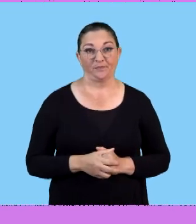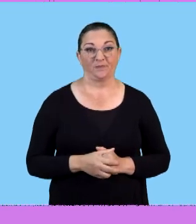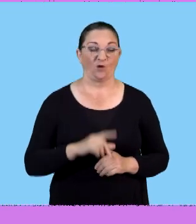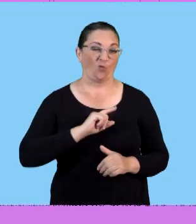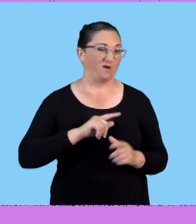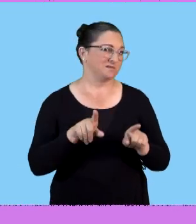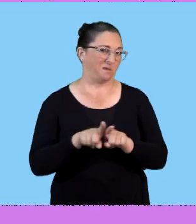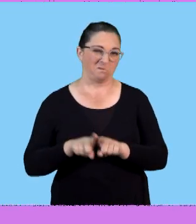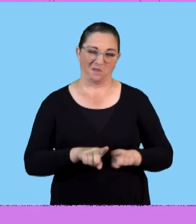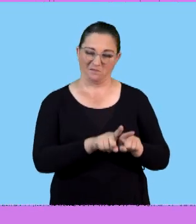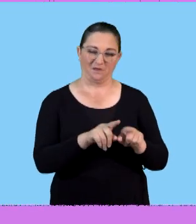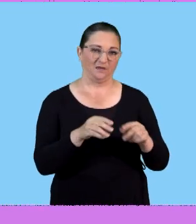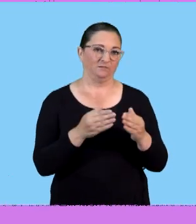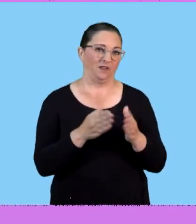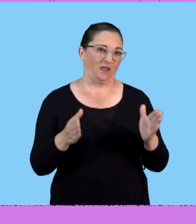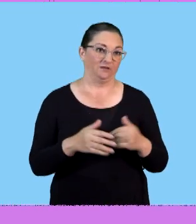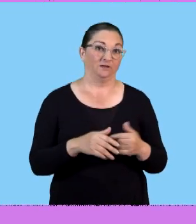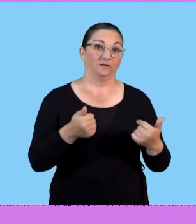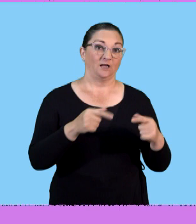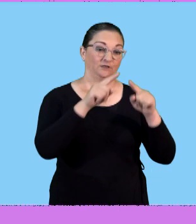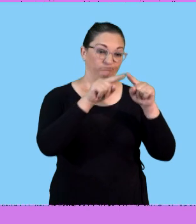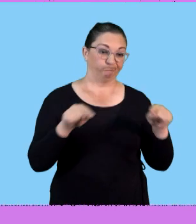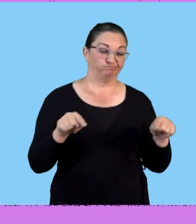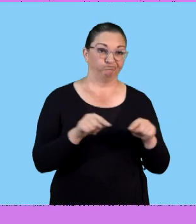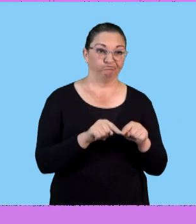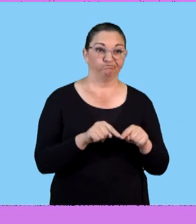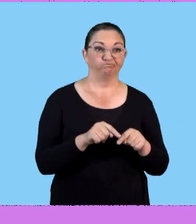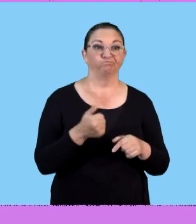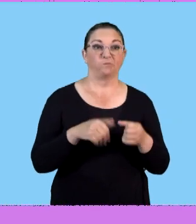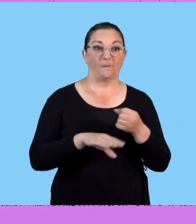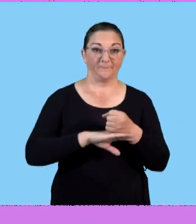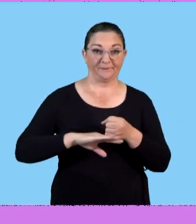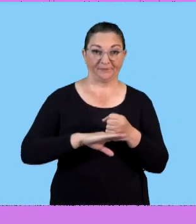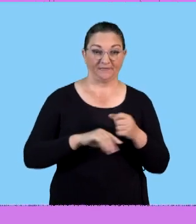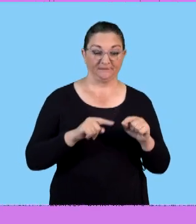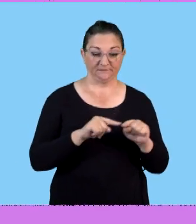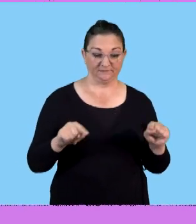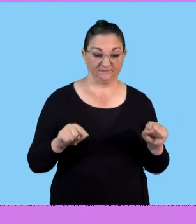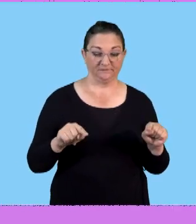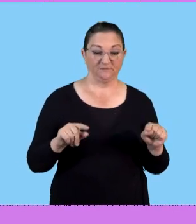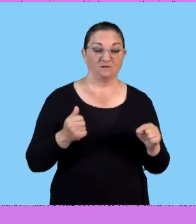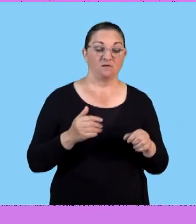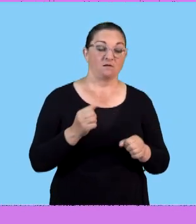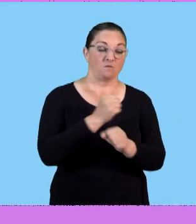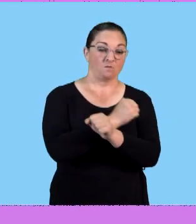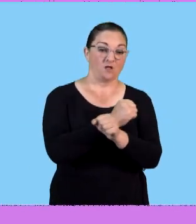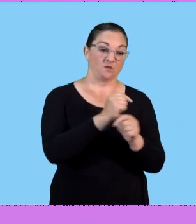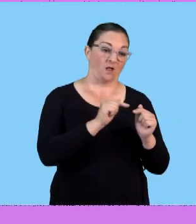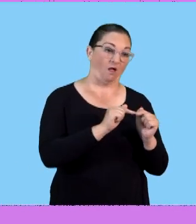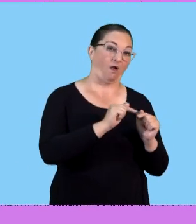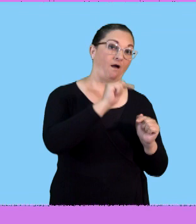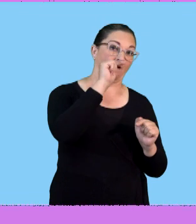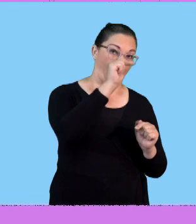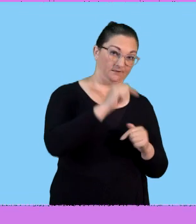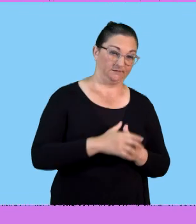three dimension, because it's all the same. Then a triangular prism, we use the area of the base, right,